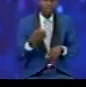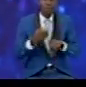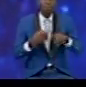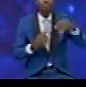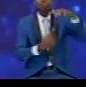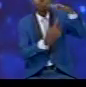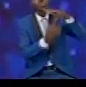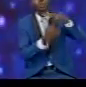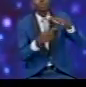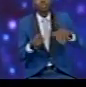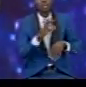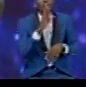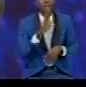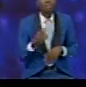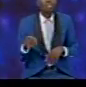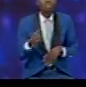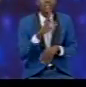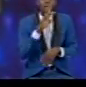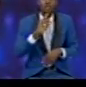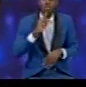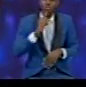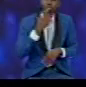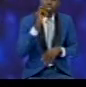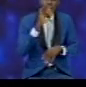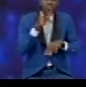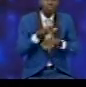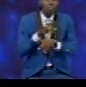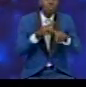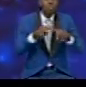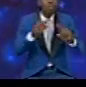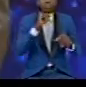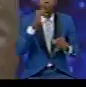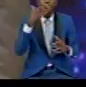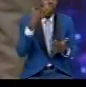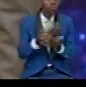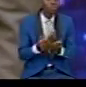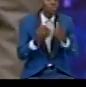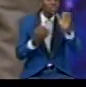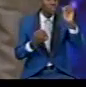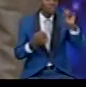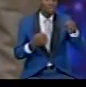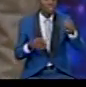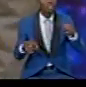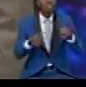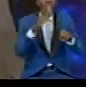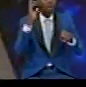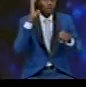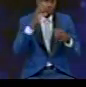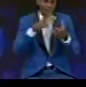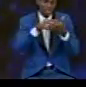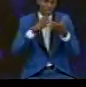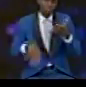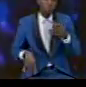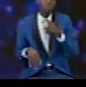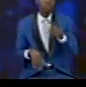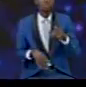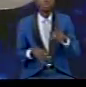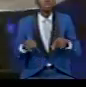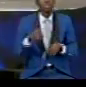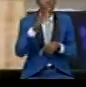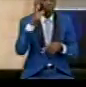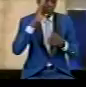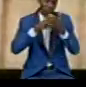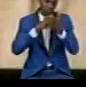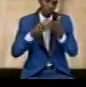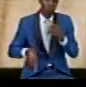were. They zealously affect you, but not well. Yea, they will exclude you. They will exclude